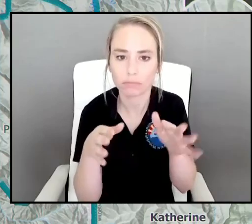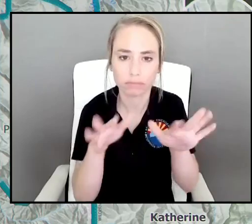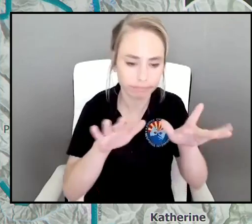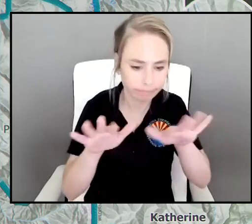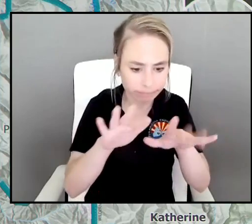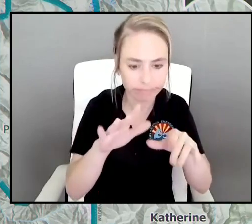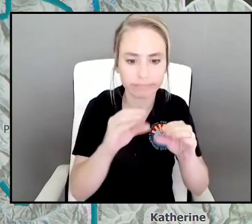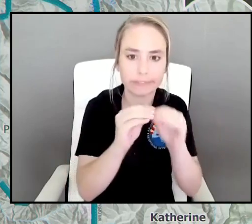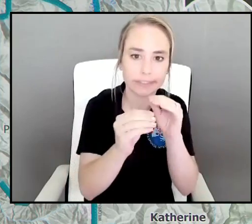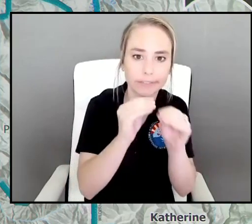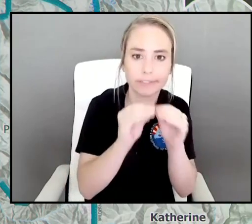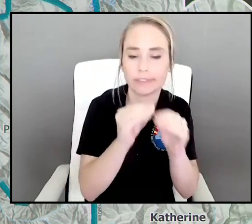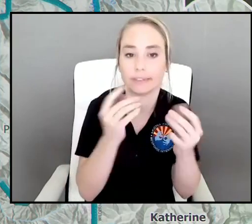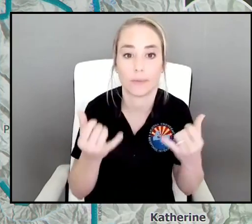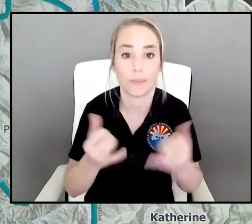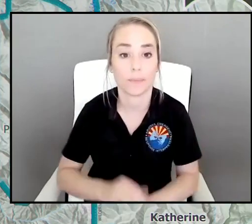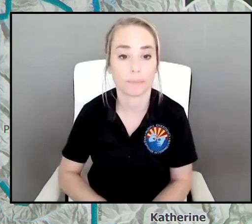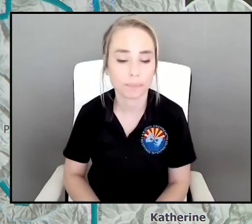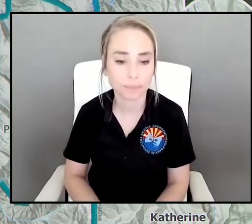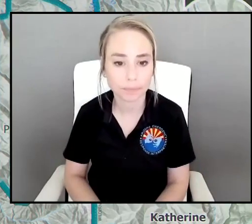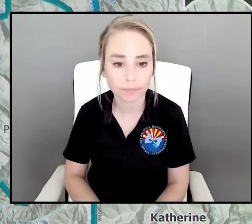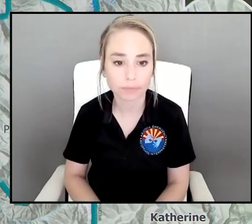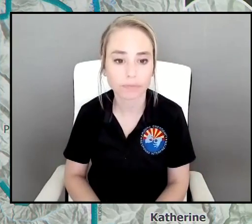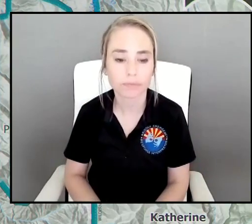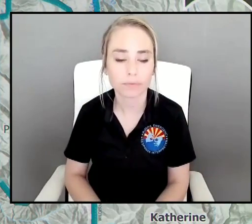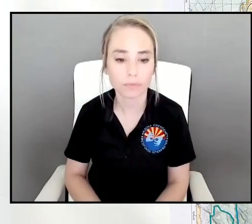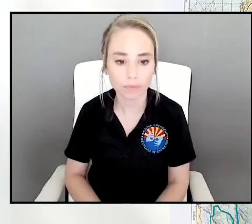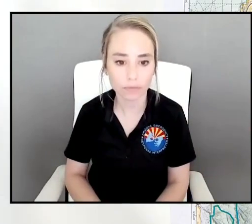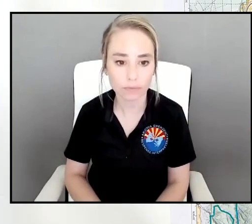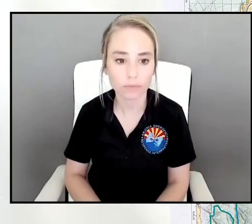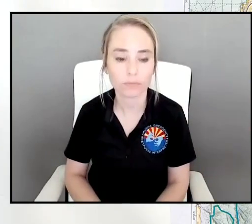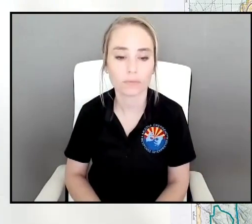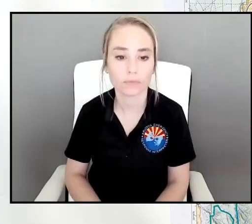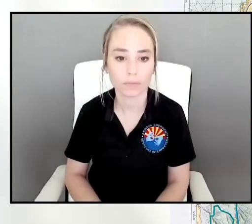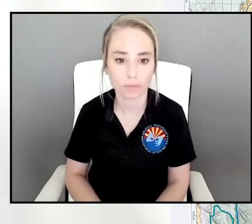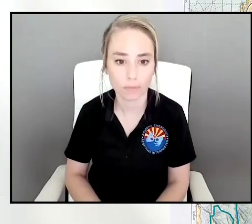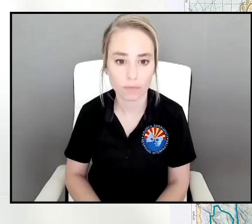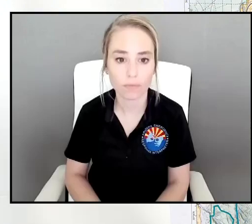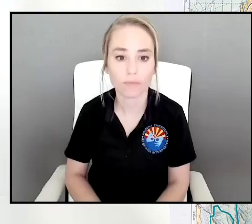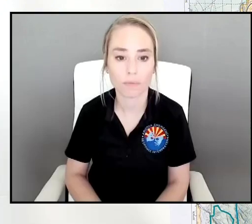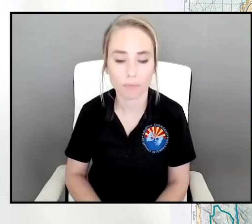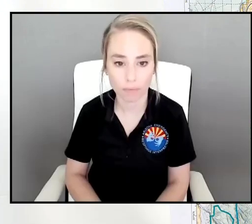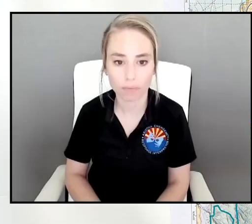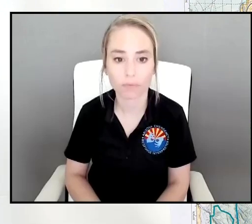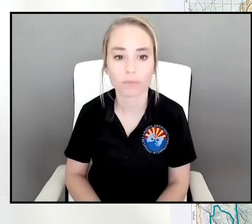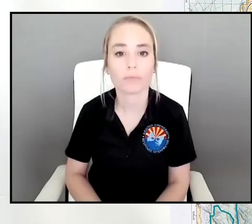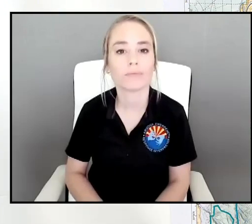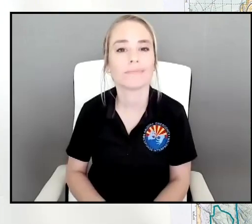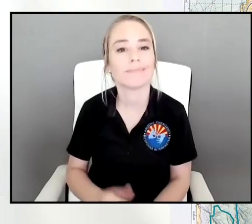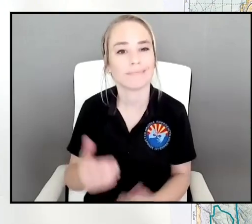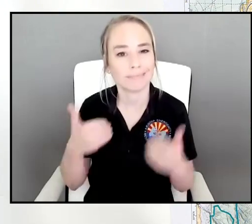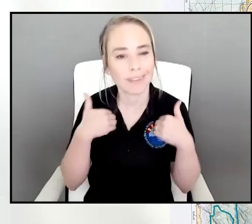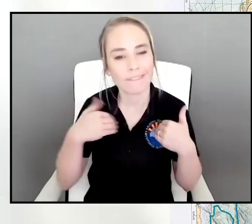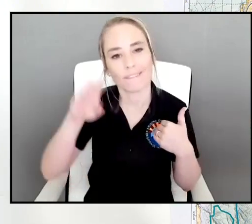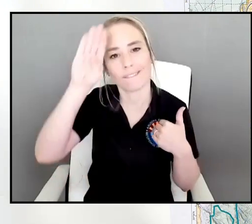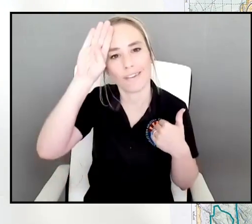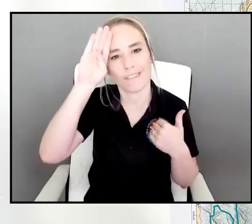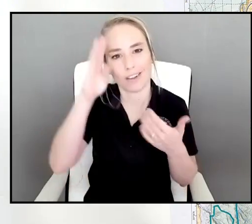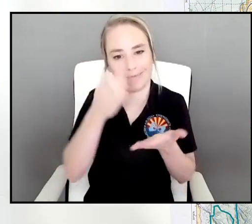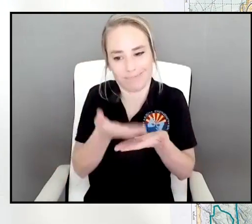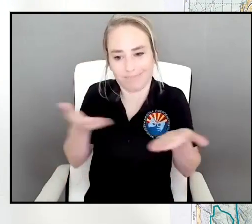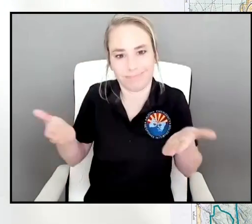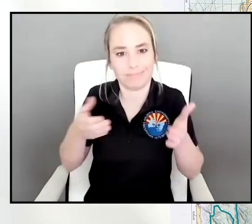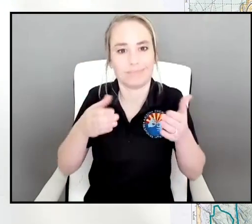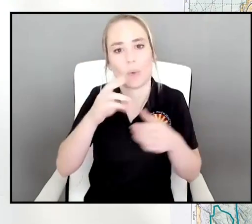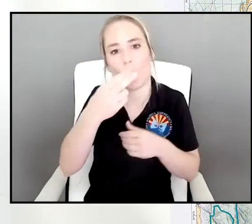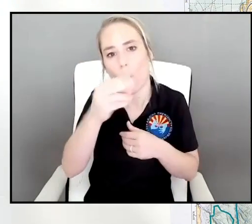All the material that was left up at the sling spot, there was a bunch of hoses and pumps and all that stuff. All that is